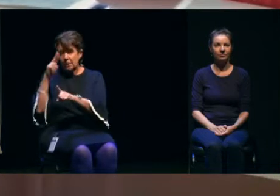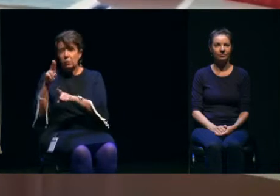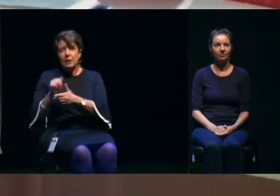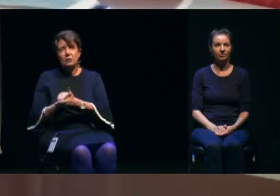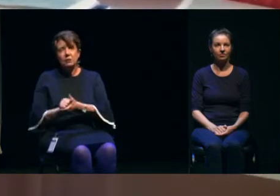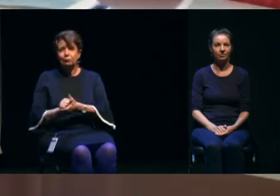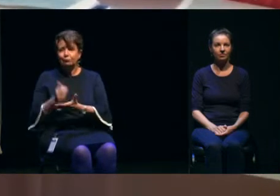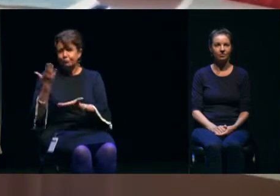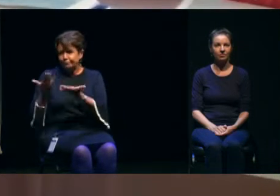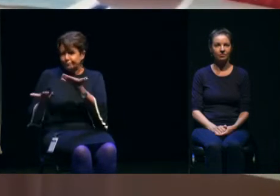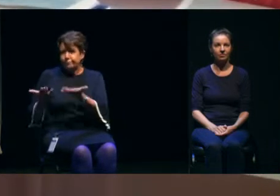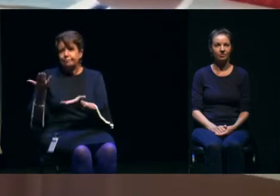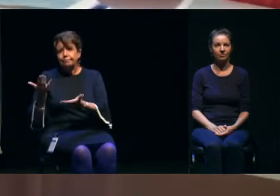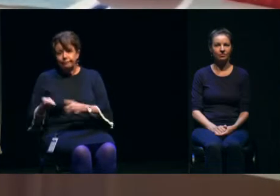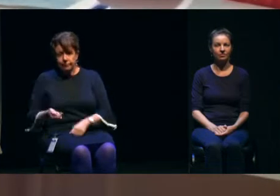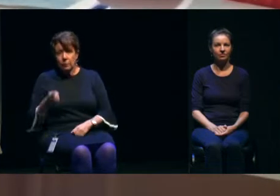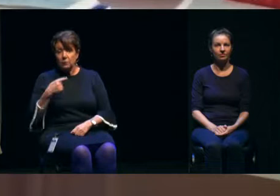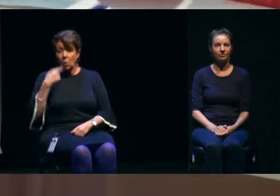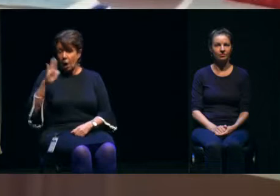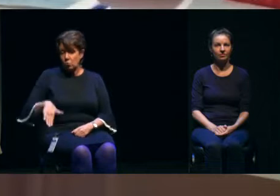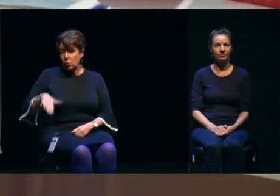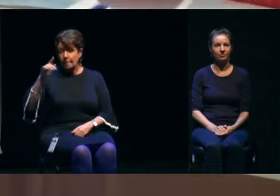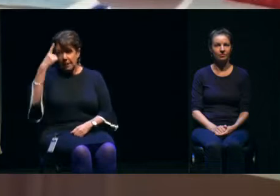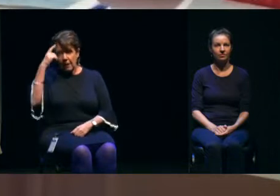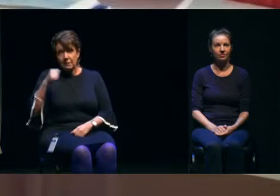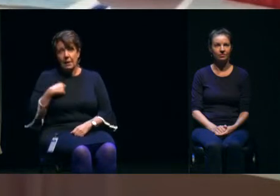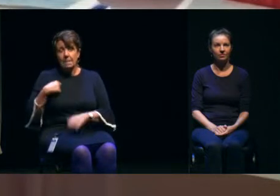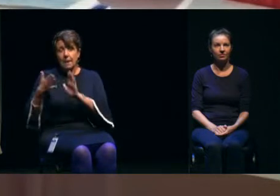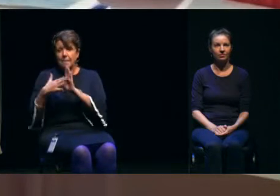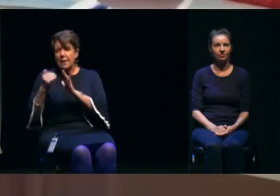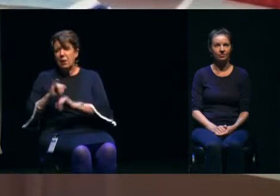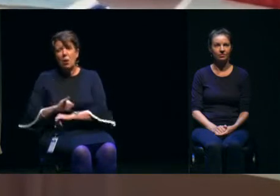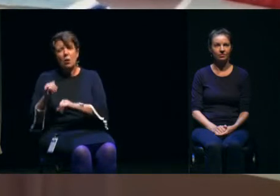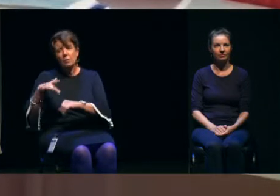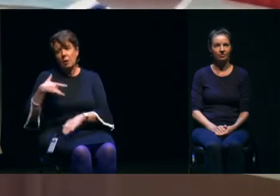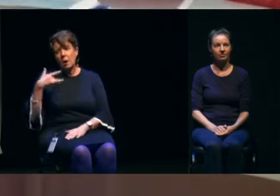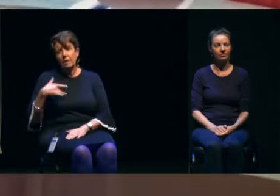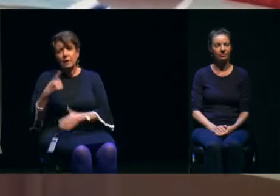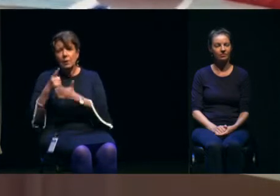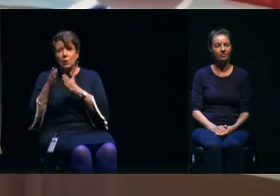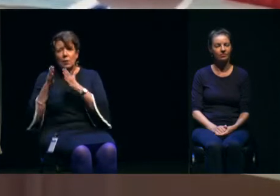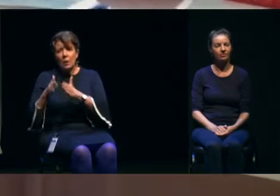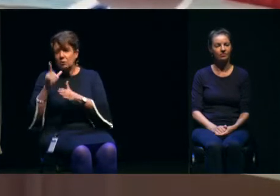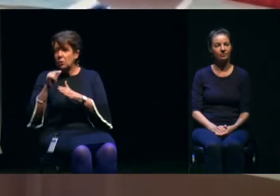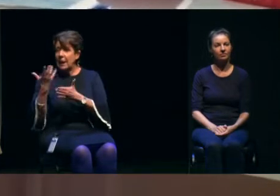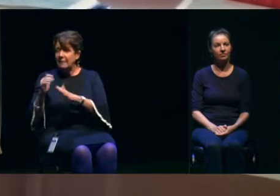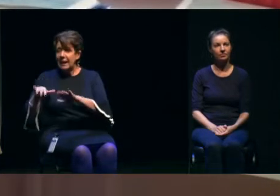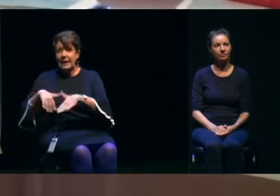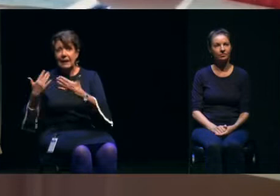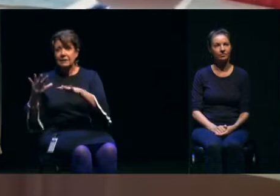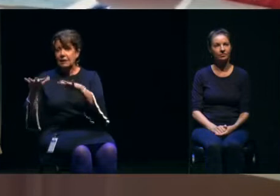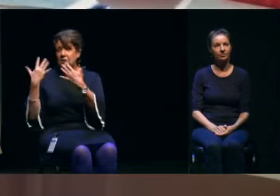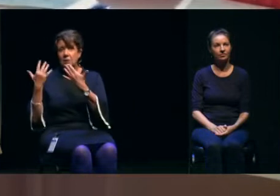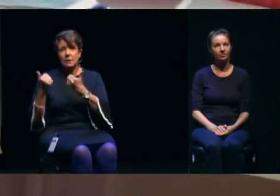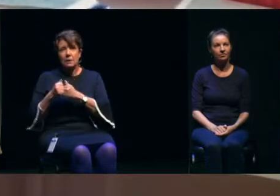stake. And I grew up with the idea that my mom was having a horrible life. The only way that she could get any attention was by being